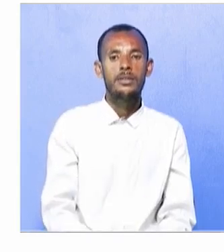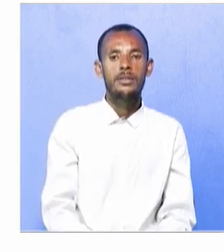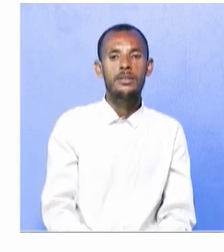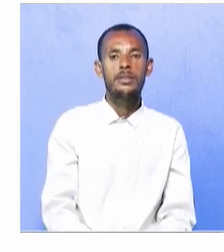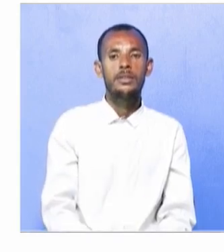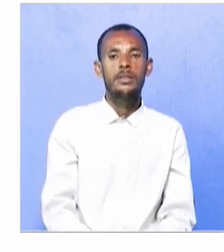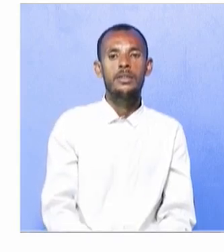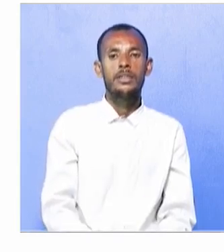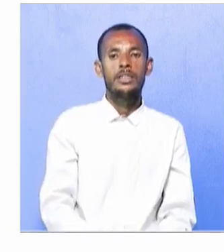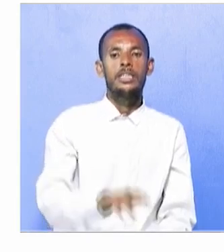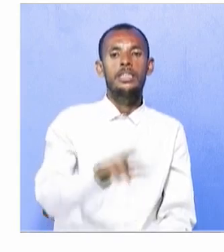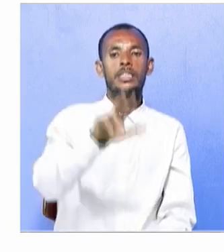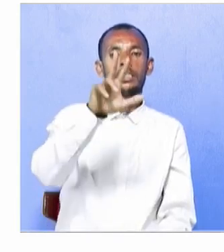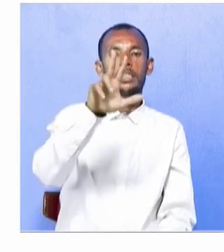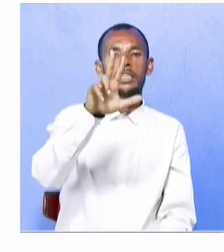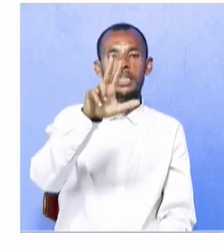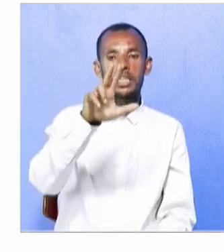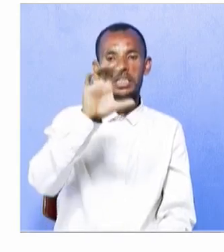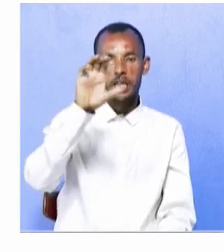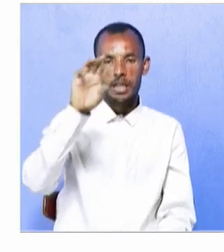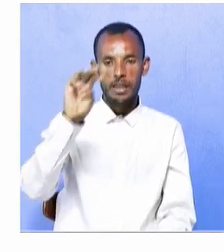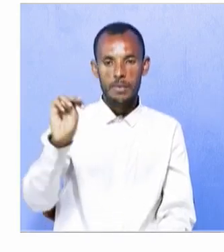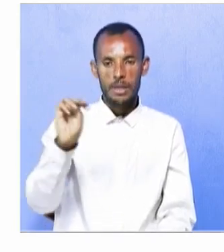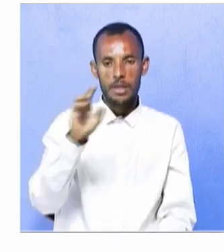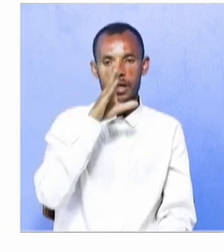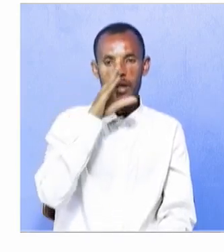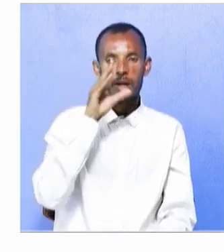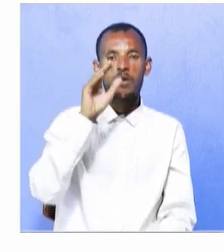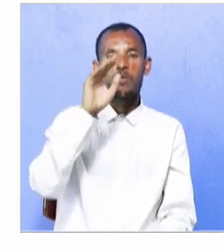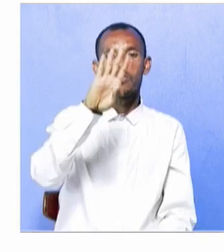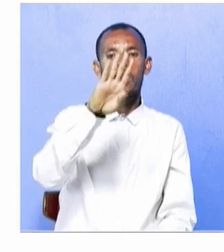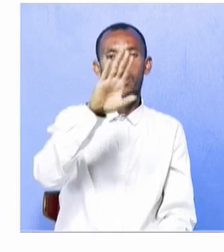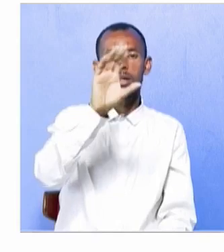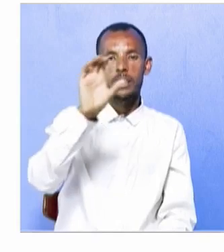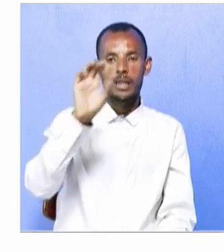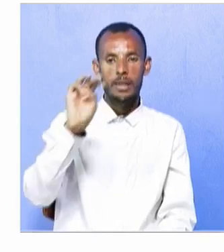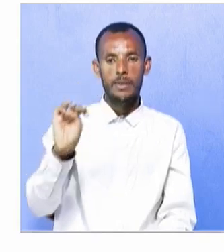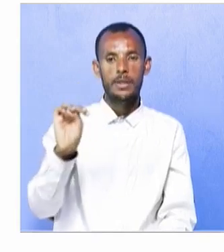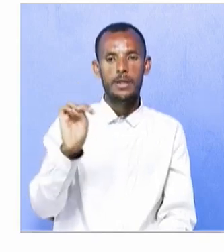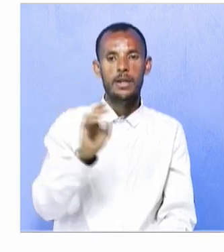3 centimeter, 4 centimeter,